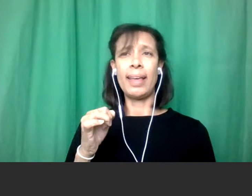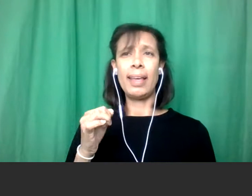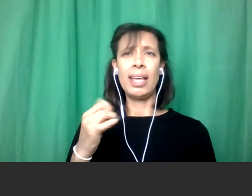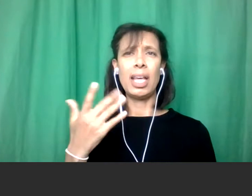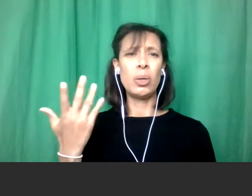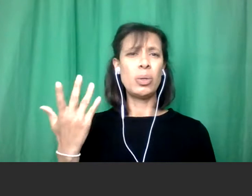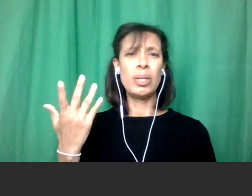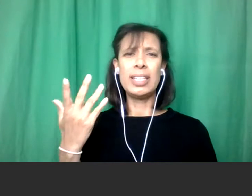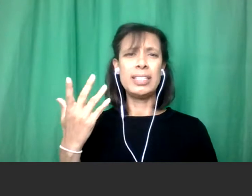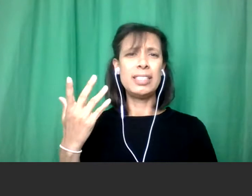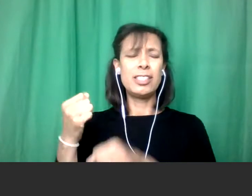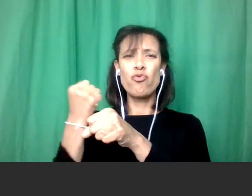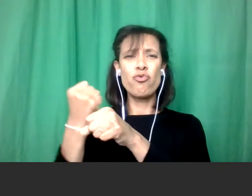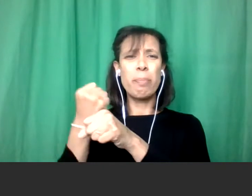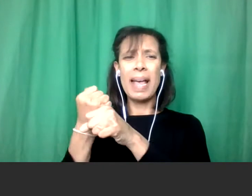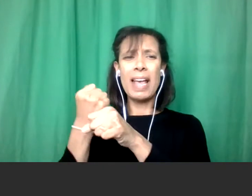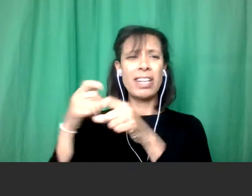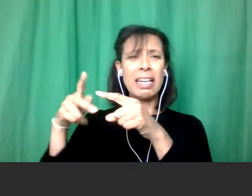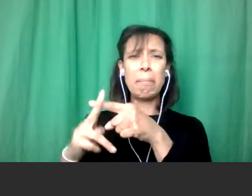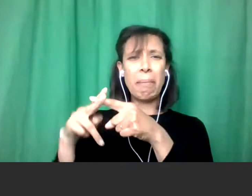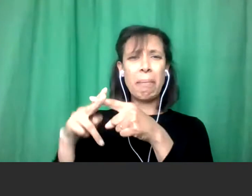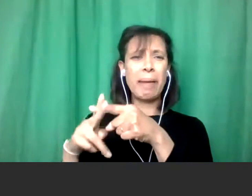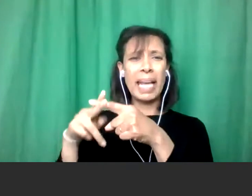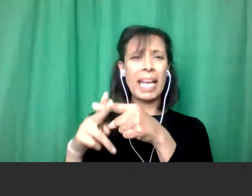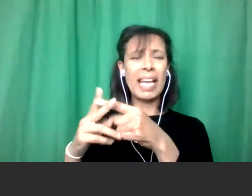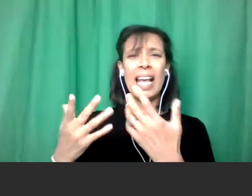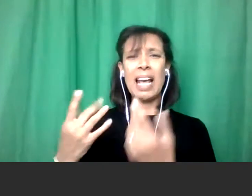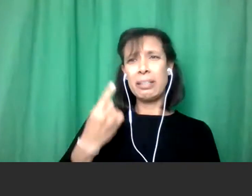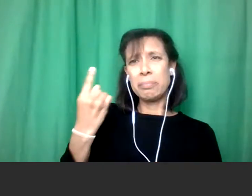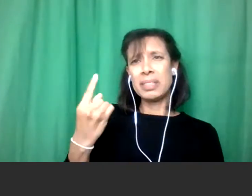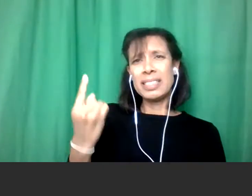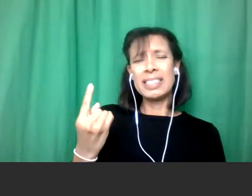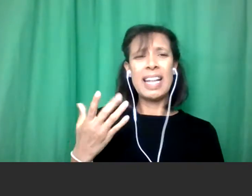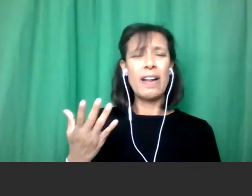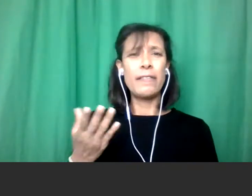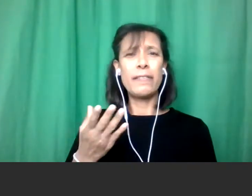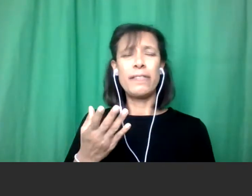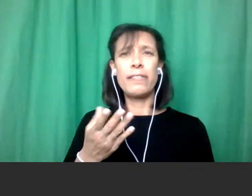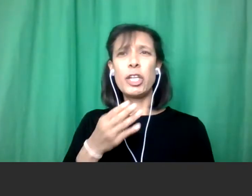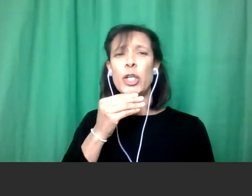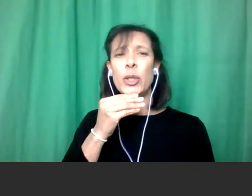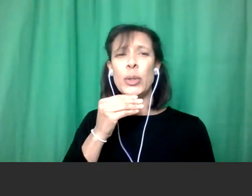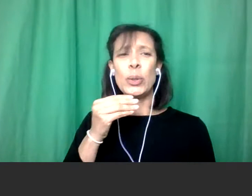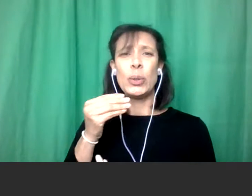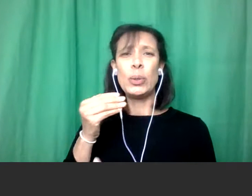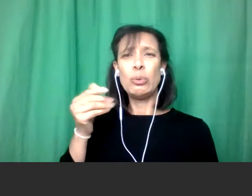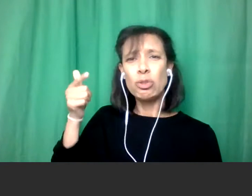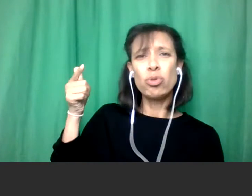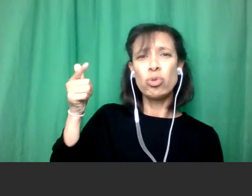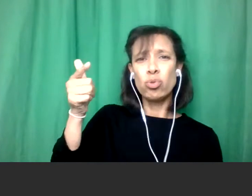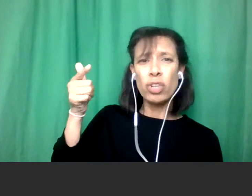doing some plumbing, and he's got his drill out. If it becomes unbearable, I might move to another room and try and make it a bit quieter. So